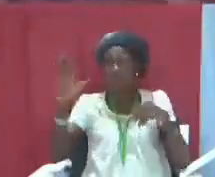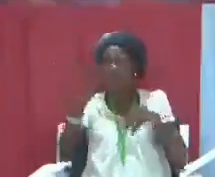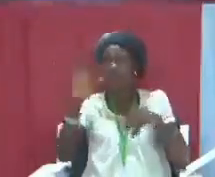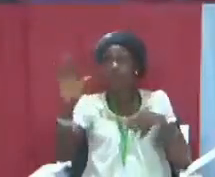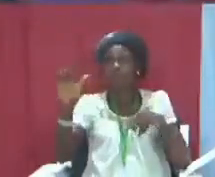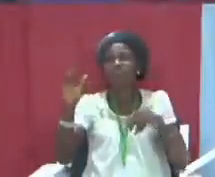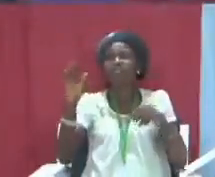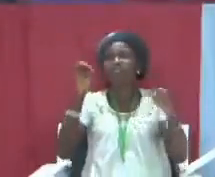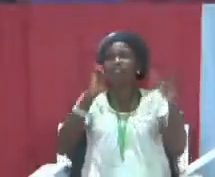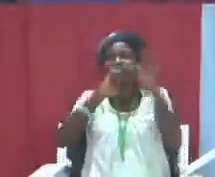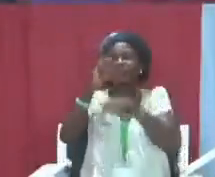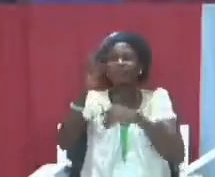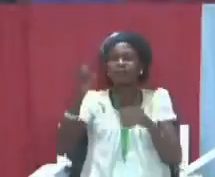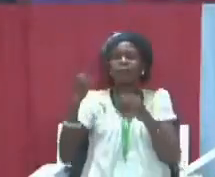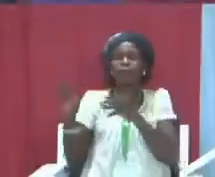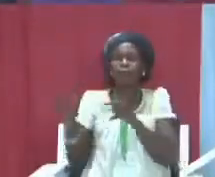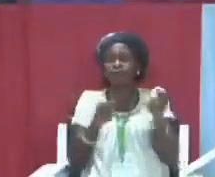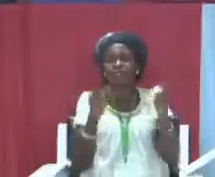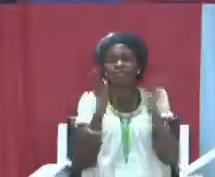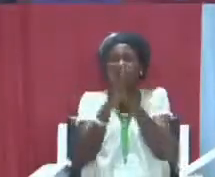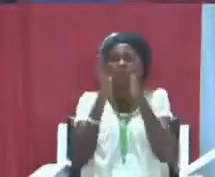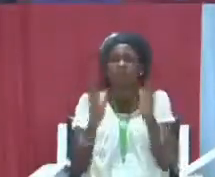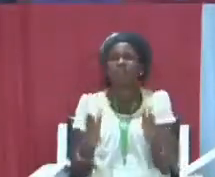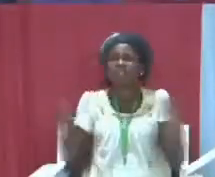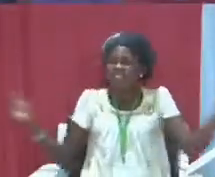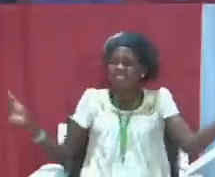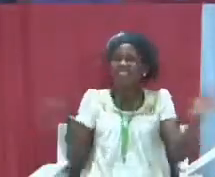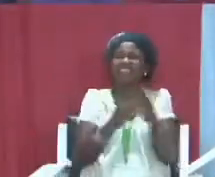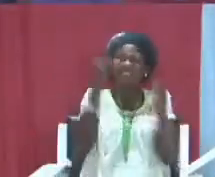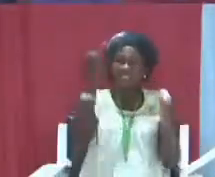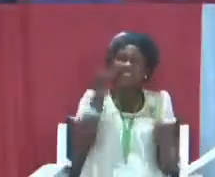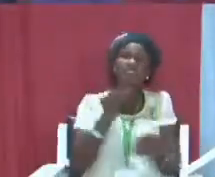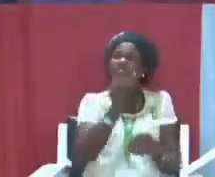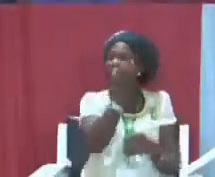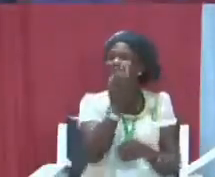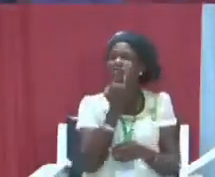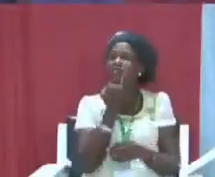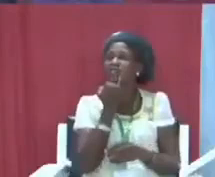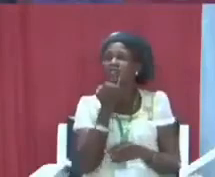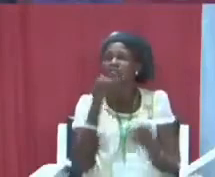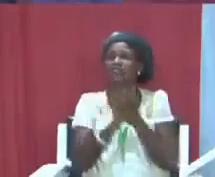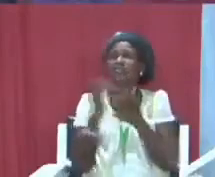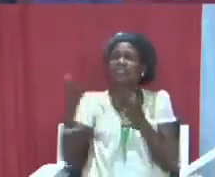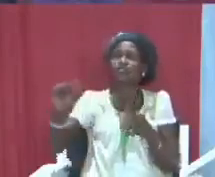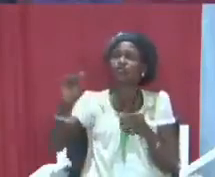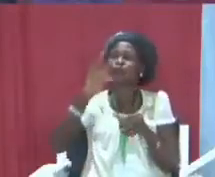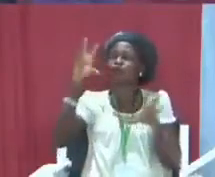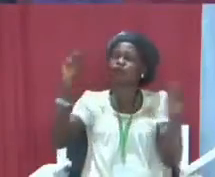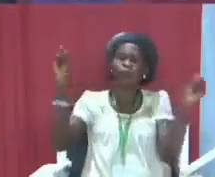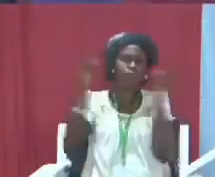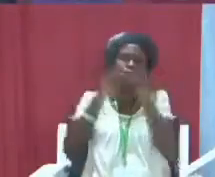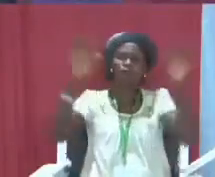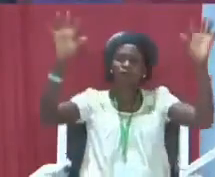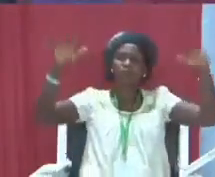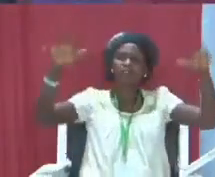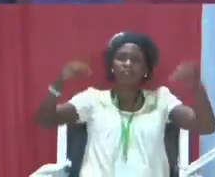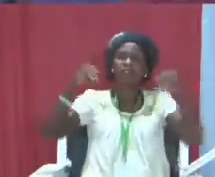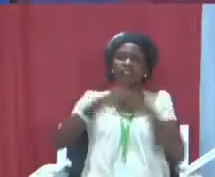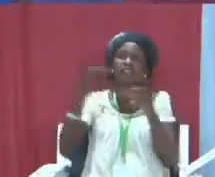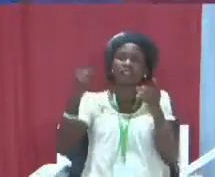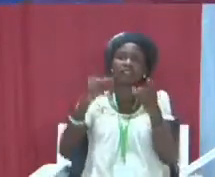Elijah mobilized prayers against Israel that there should be no more rain in the